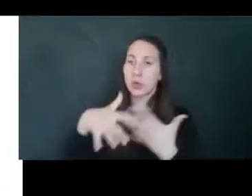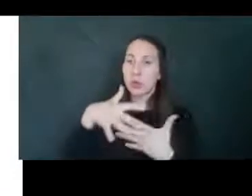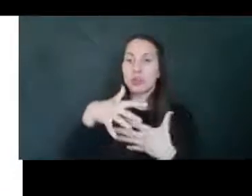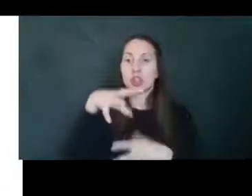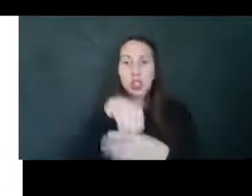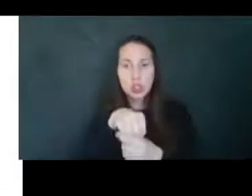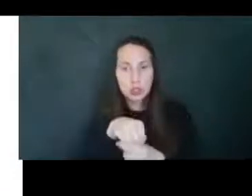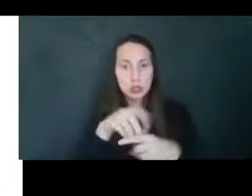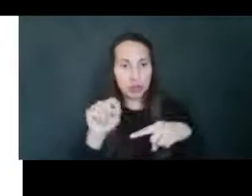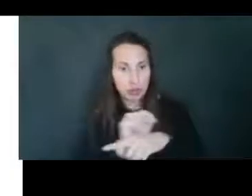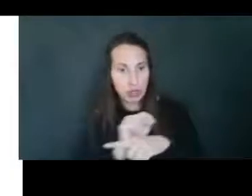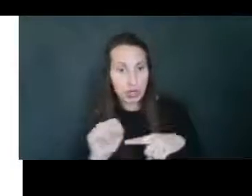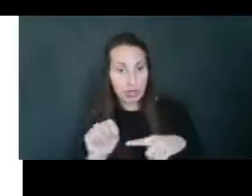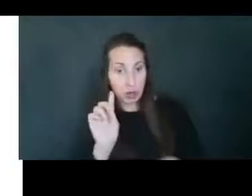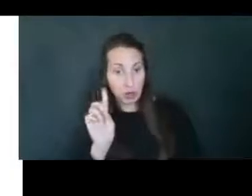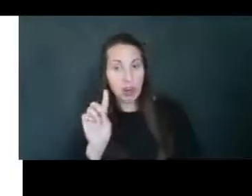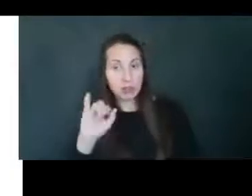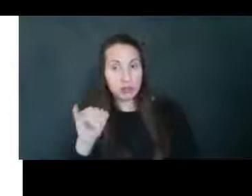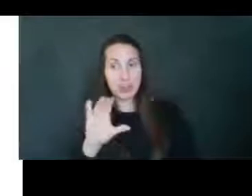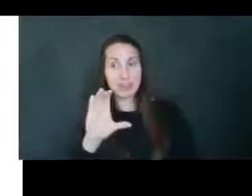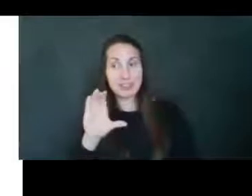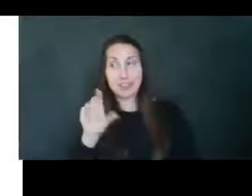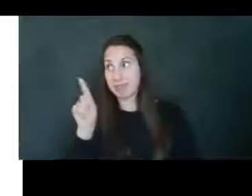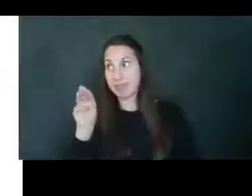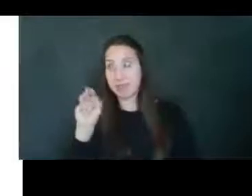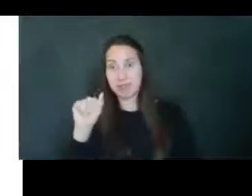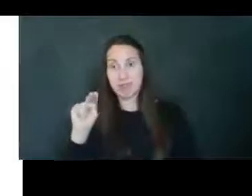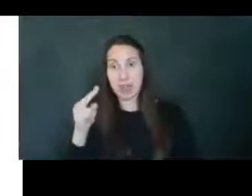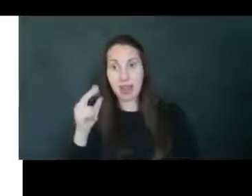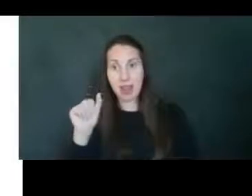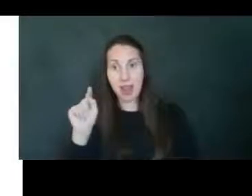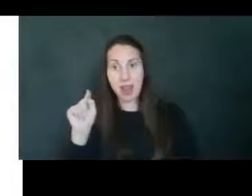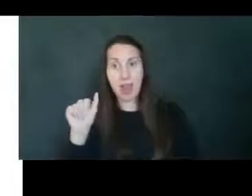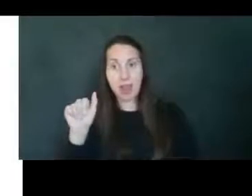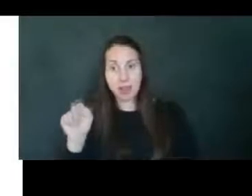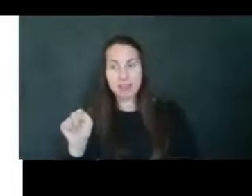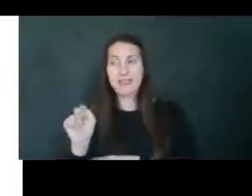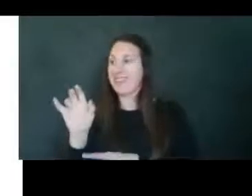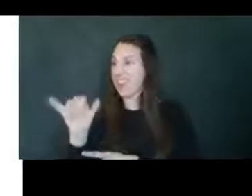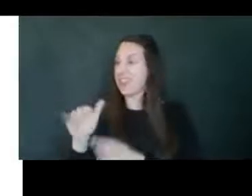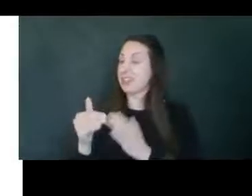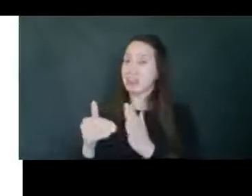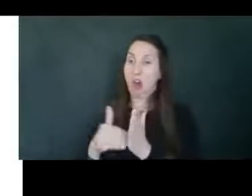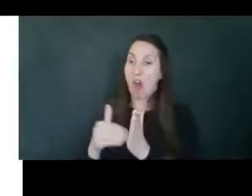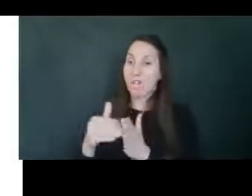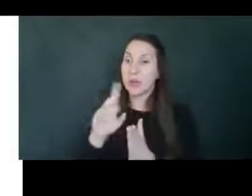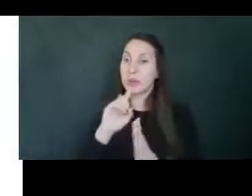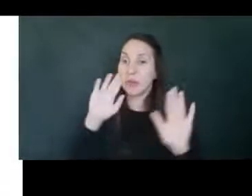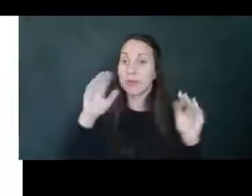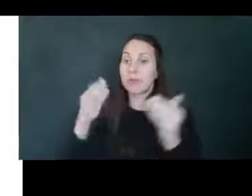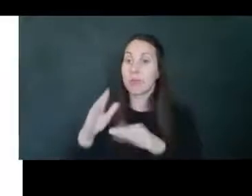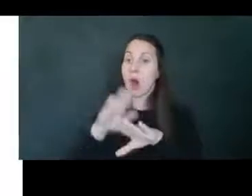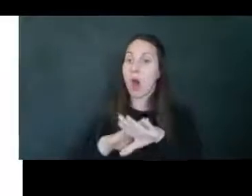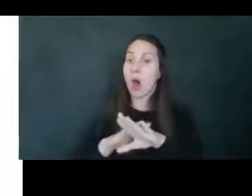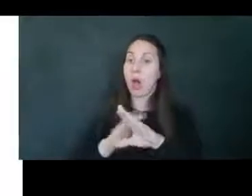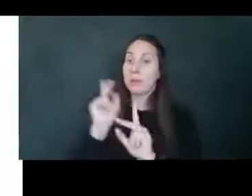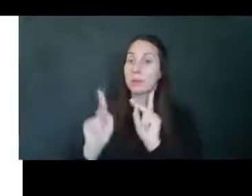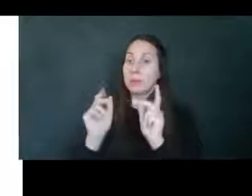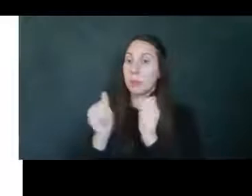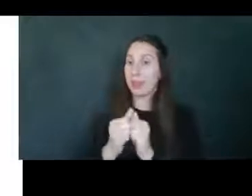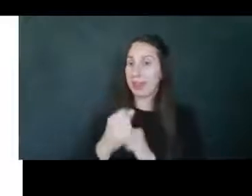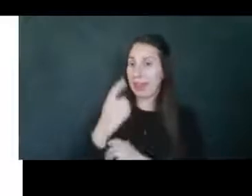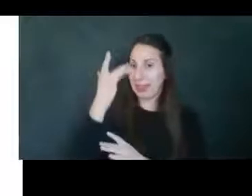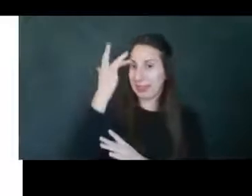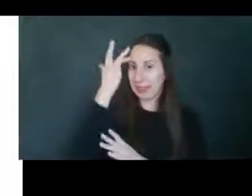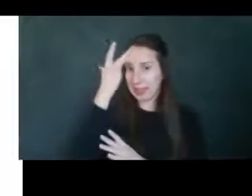training at the JCC in Manhattan, while directed towards individuals with intellectual, developmental, and learning